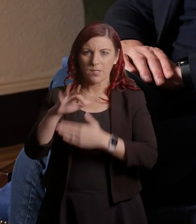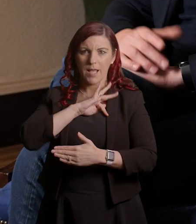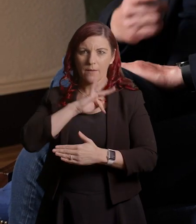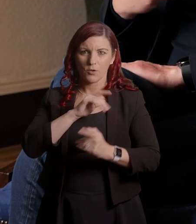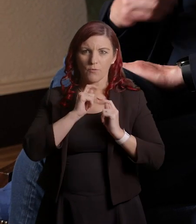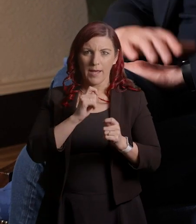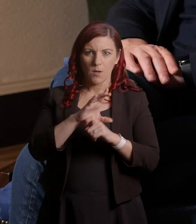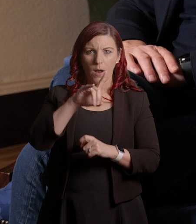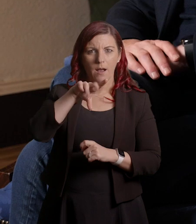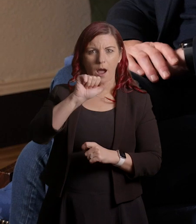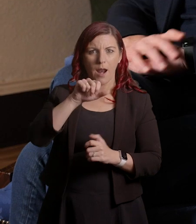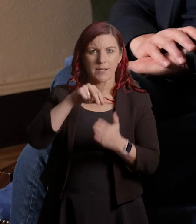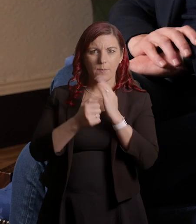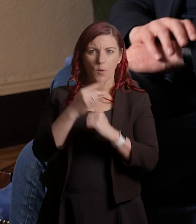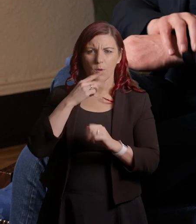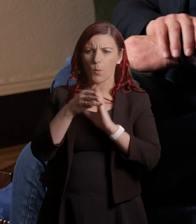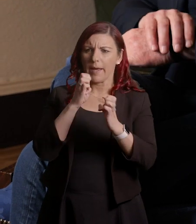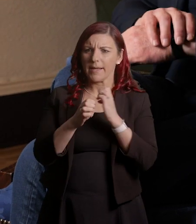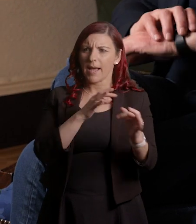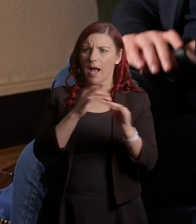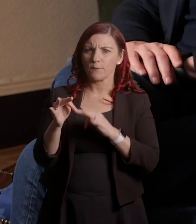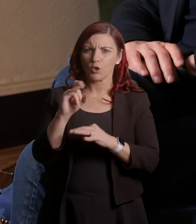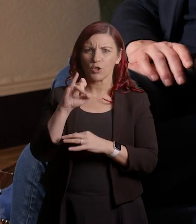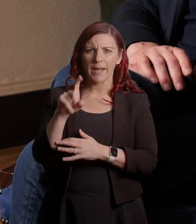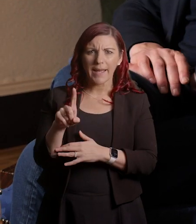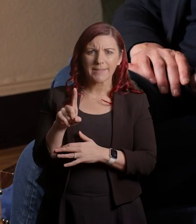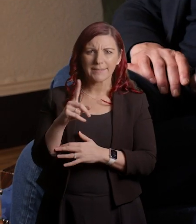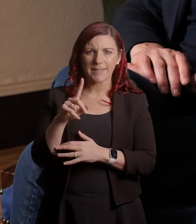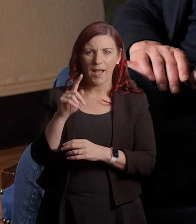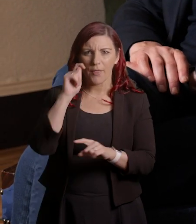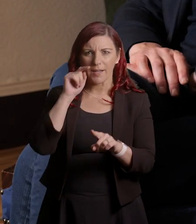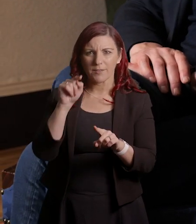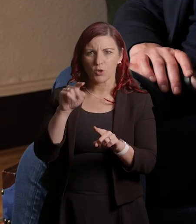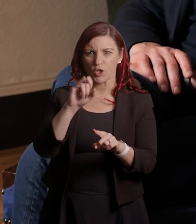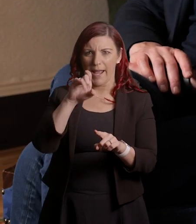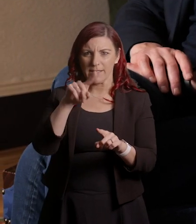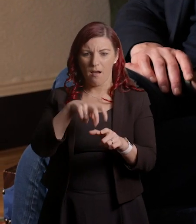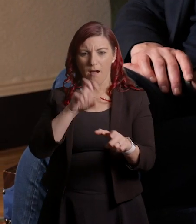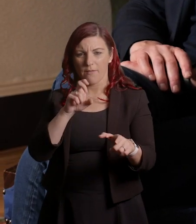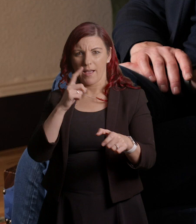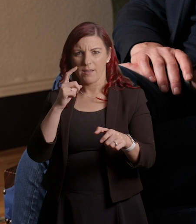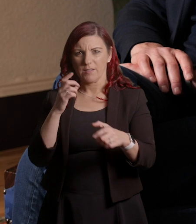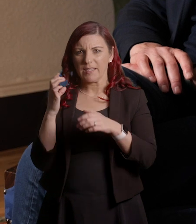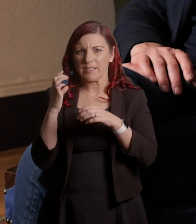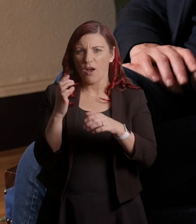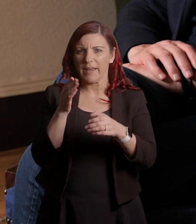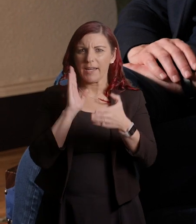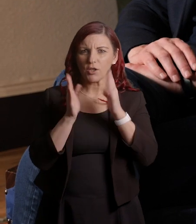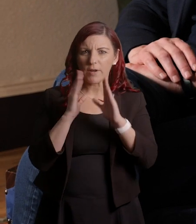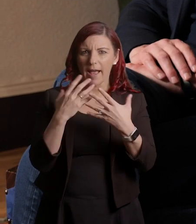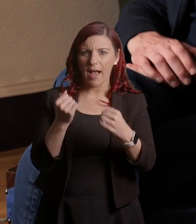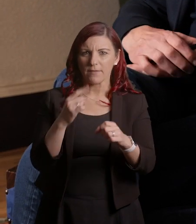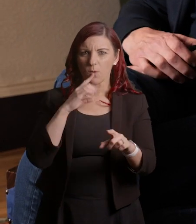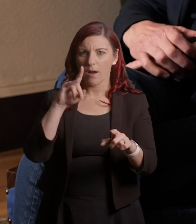own, Carla stepped up the weekend after Sinead, was taken off. She'd carried an injury into the